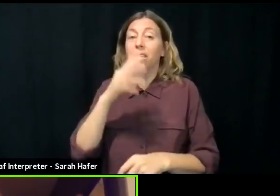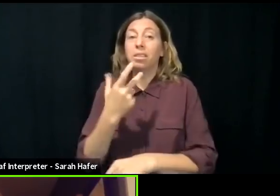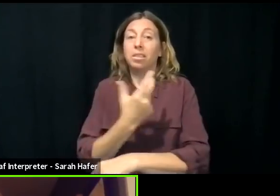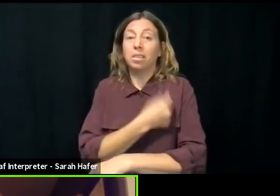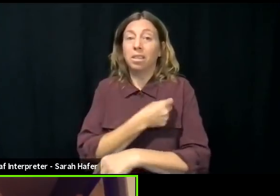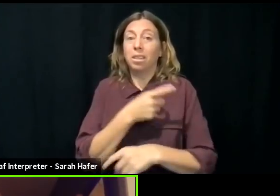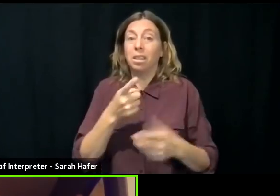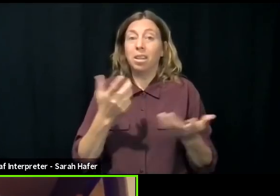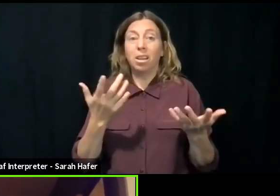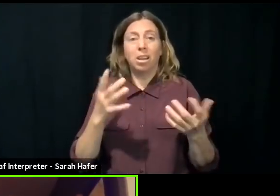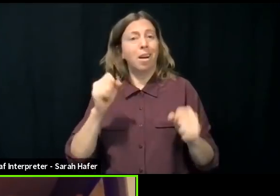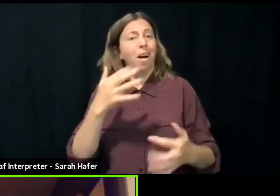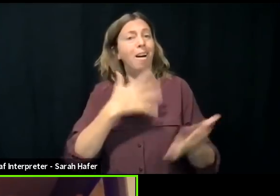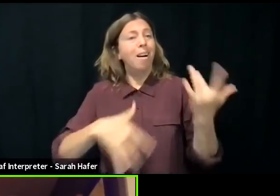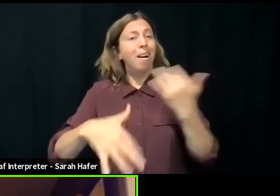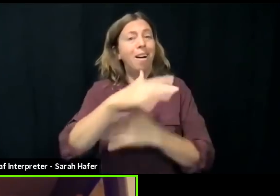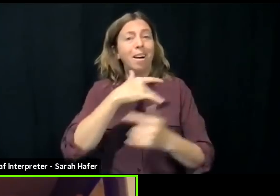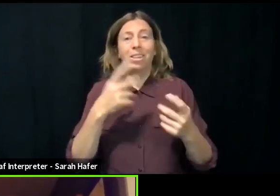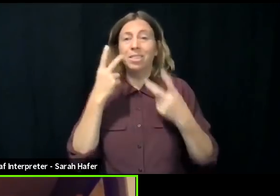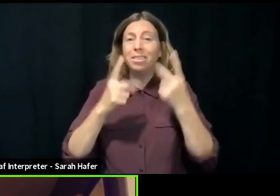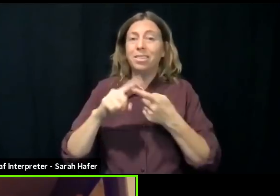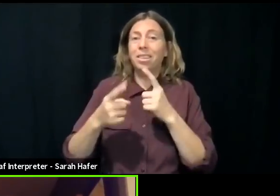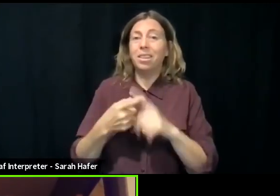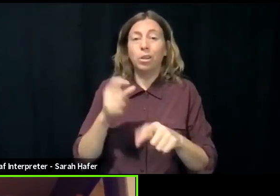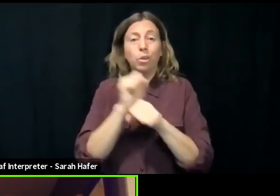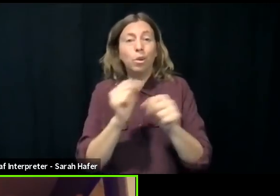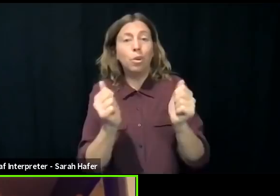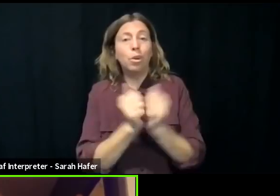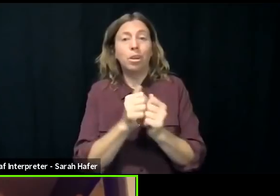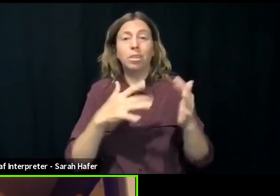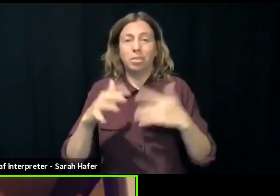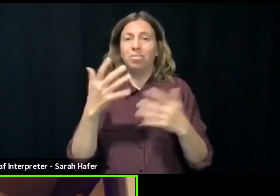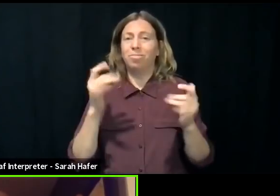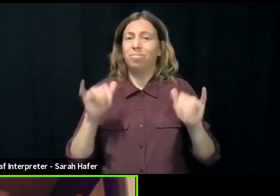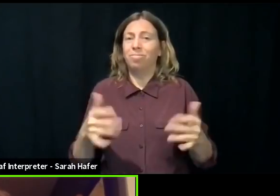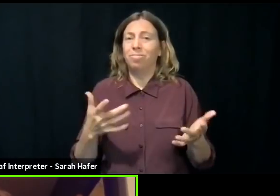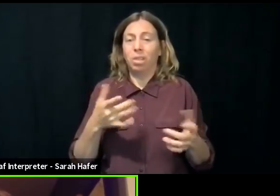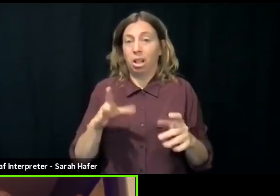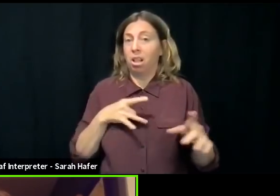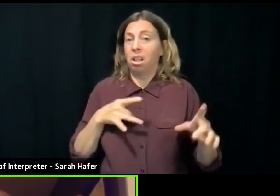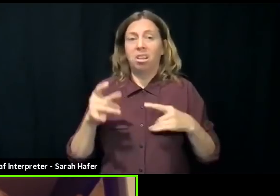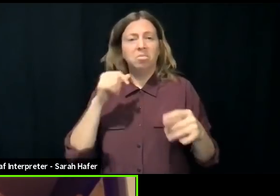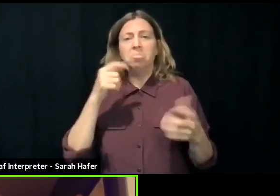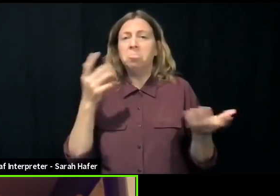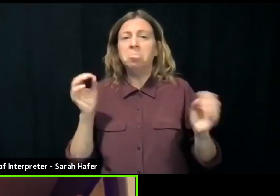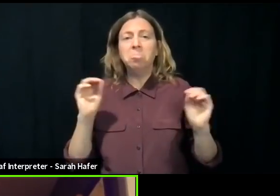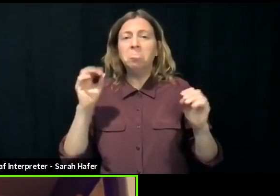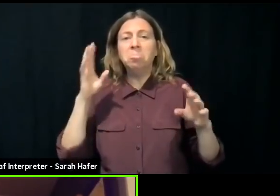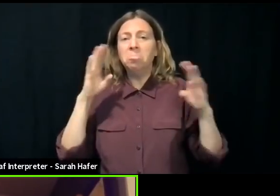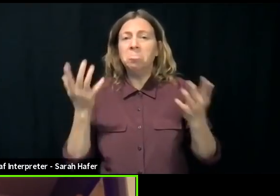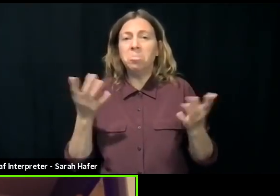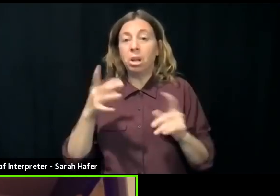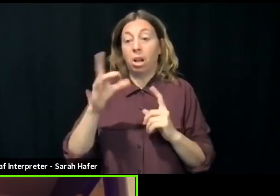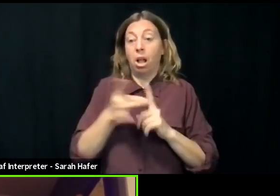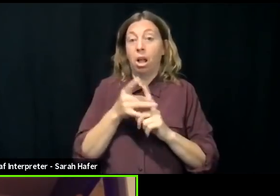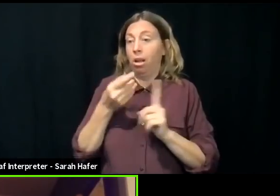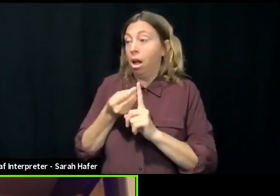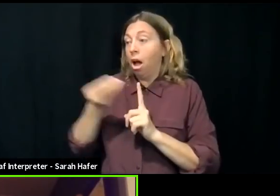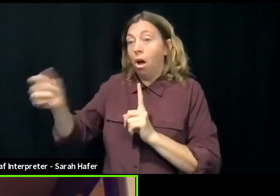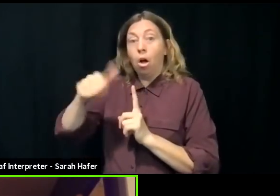won't put you at high risk to contract or pass COVID-19 on to others. But if you're unvaccinated, the threat of the virus still looms